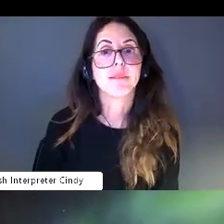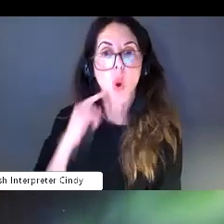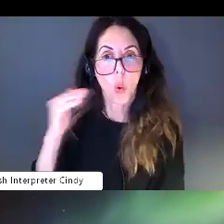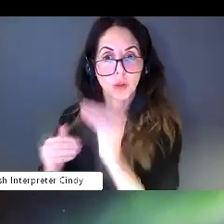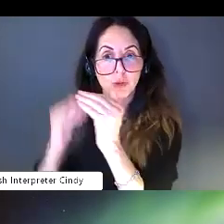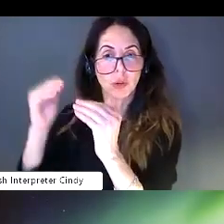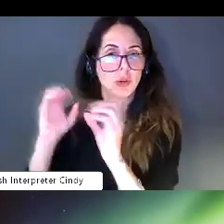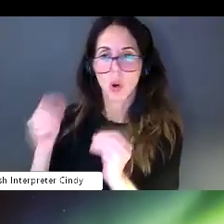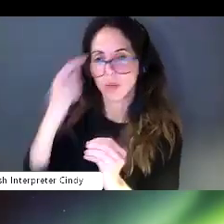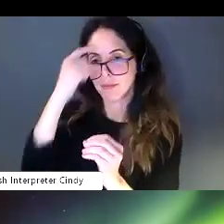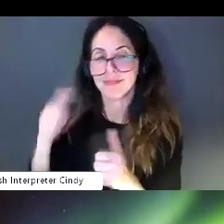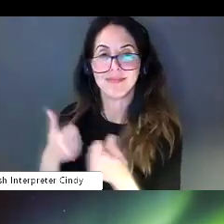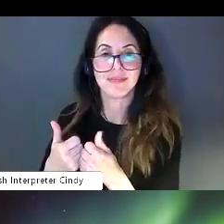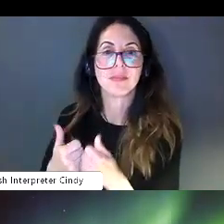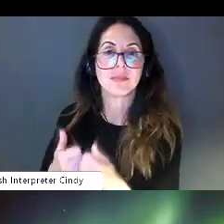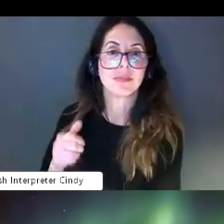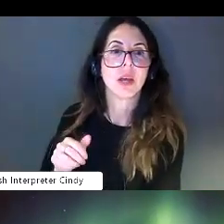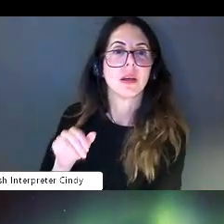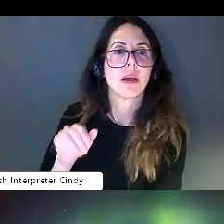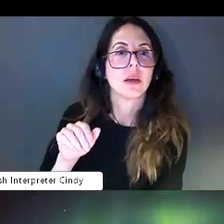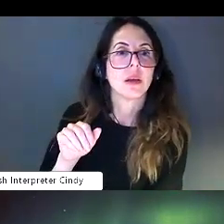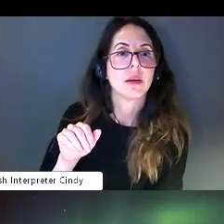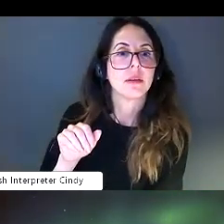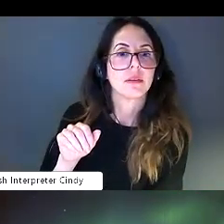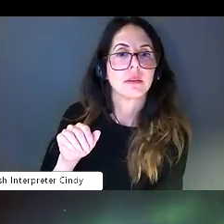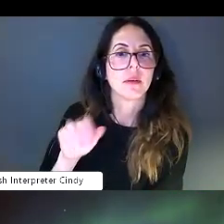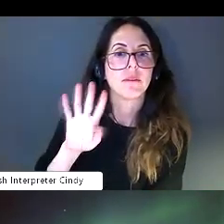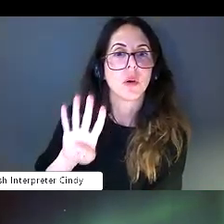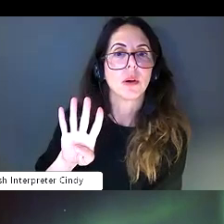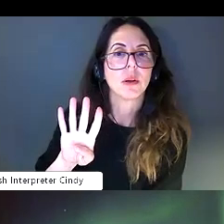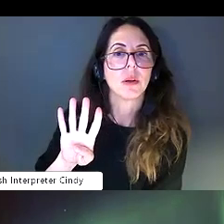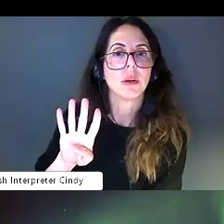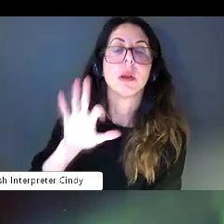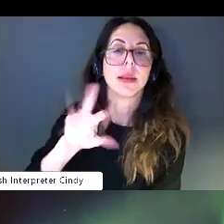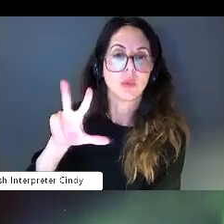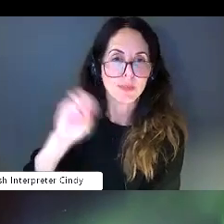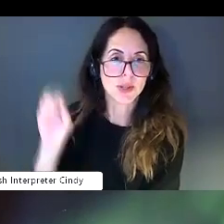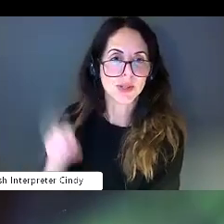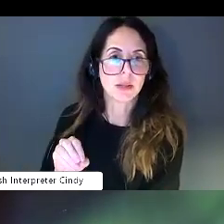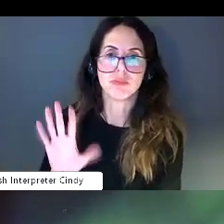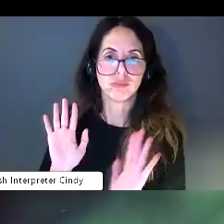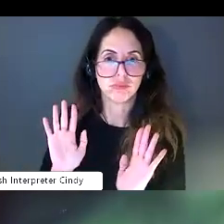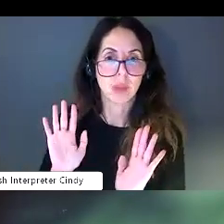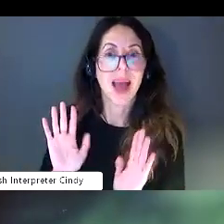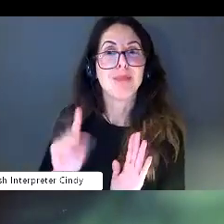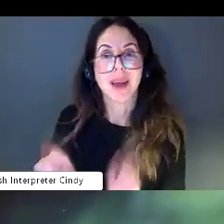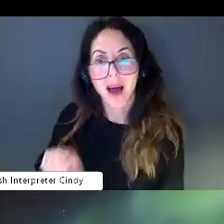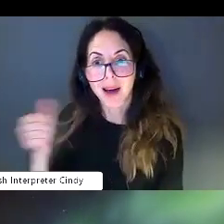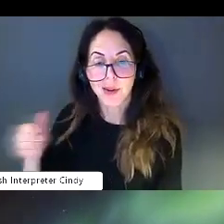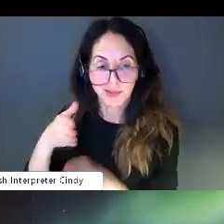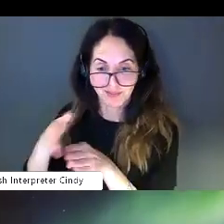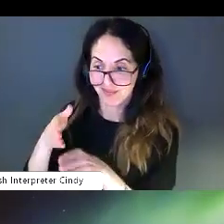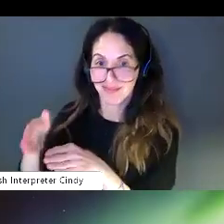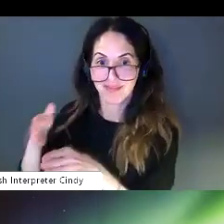33% of the law enforcement professionals report receiving training on interviewing older adults. And then when you look at these other areas,